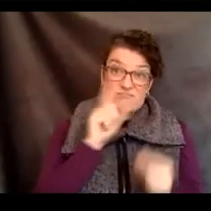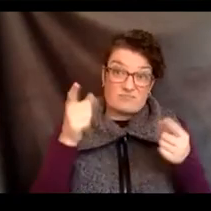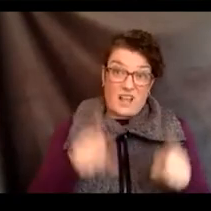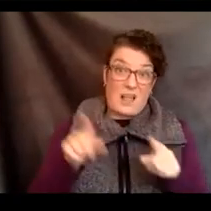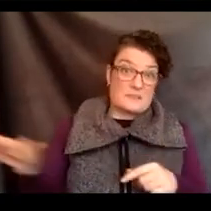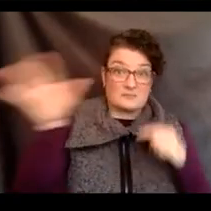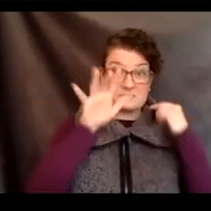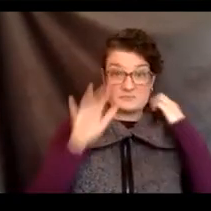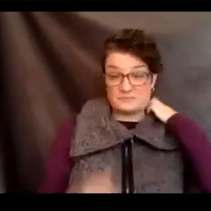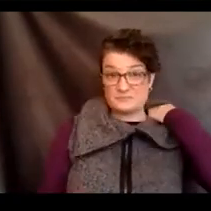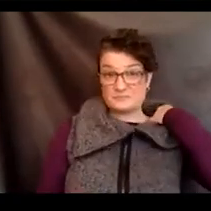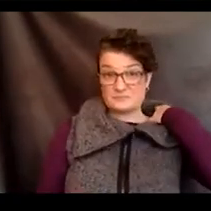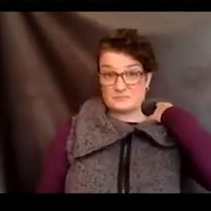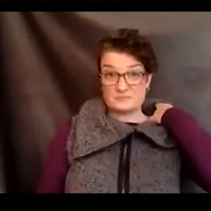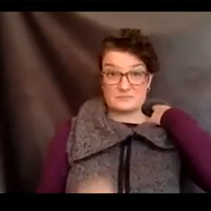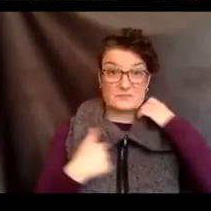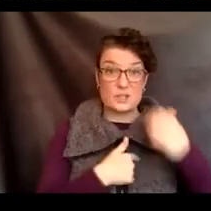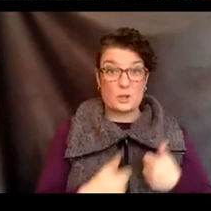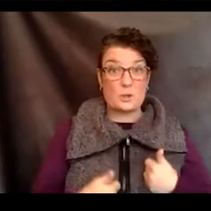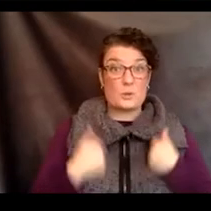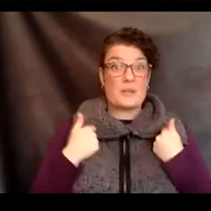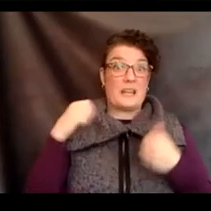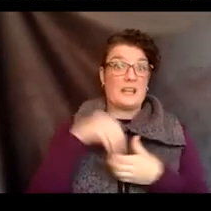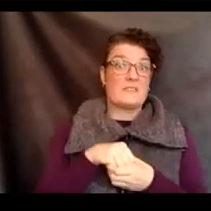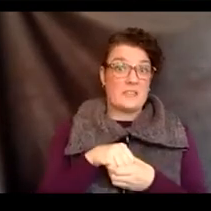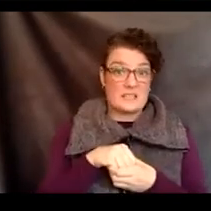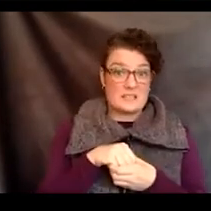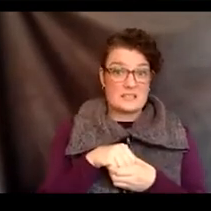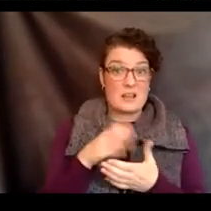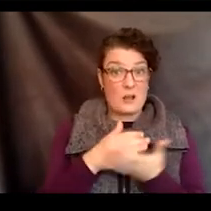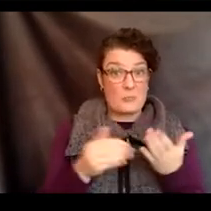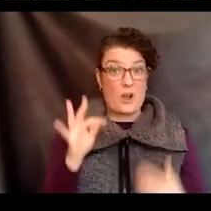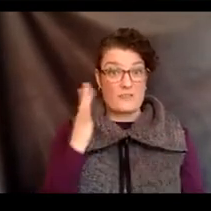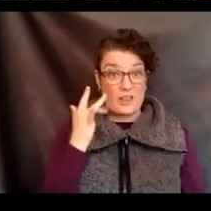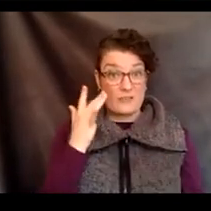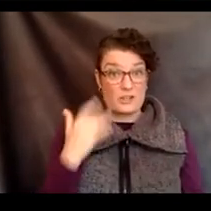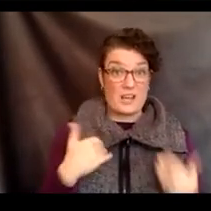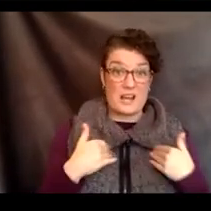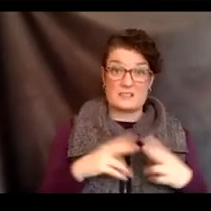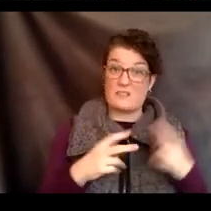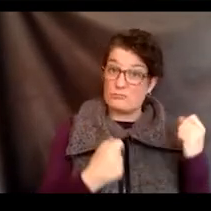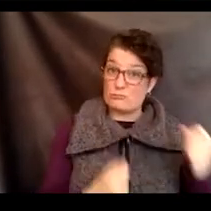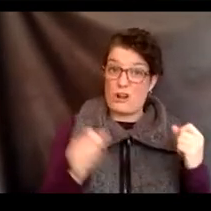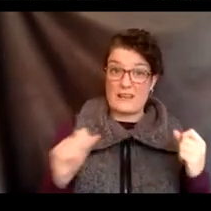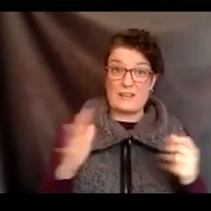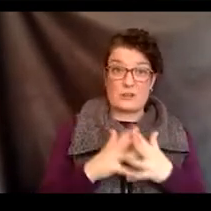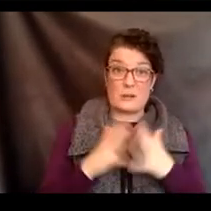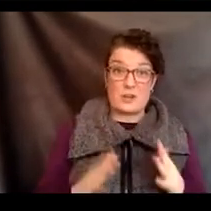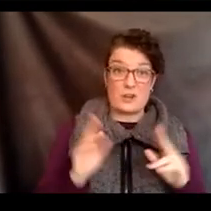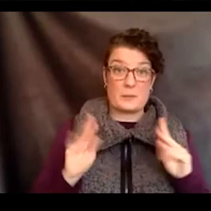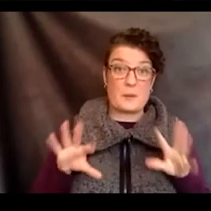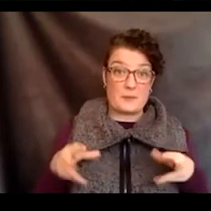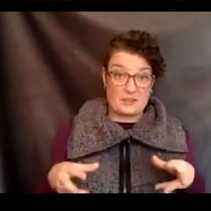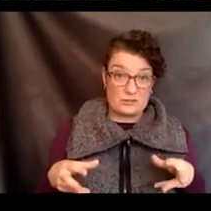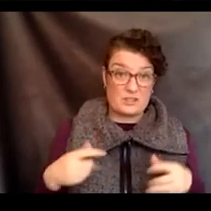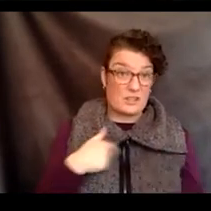know, I mean, like, we live in a part of California that has a very strong Asian American population, and